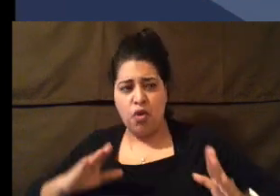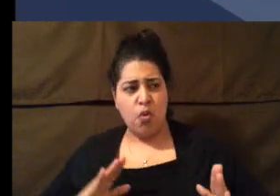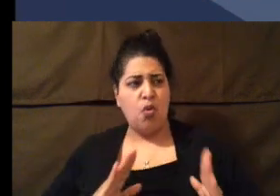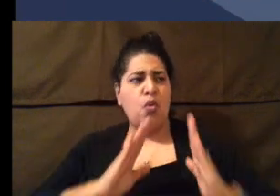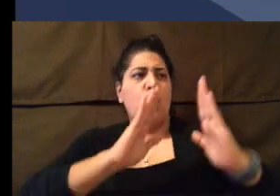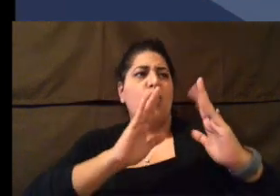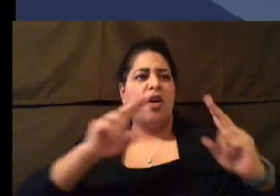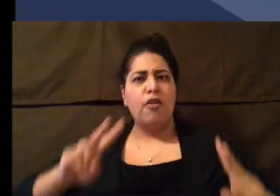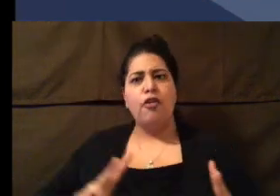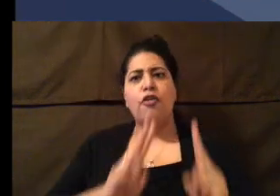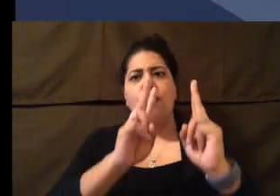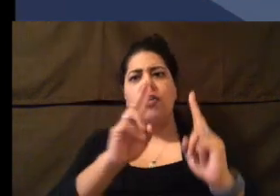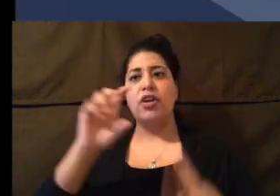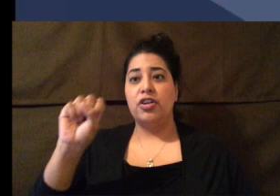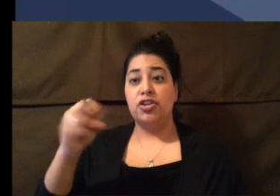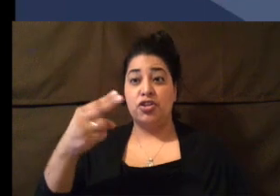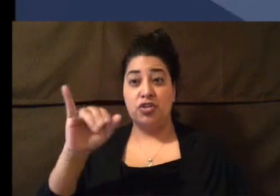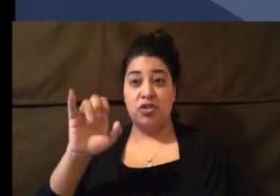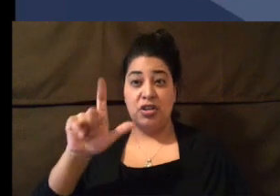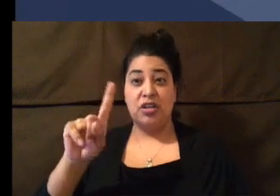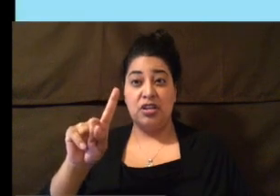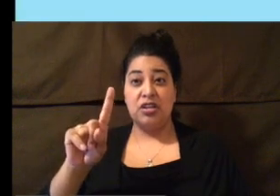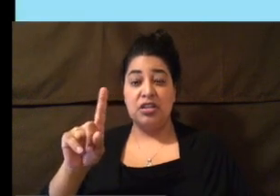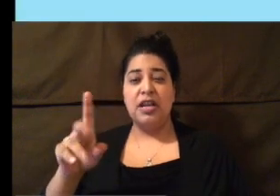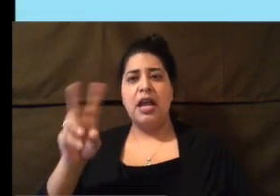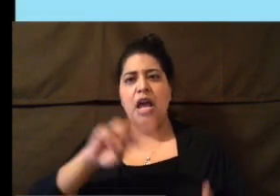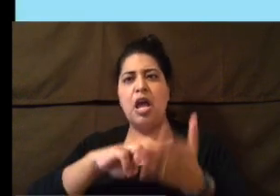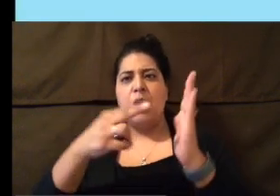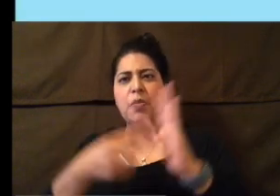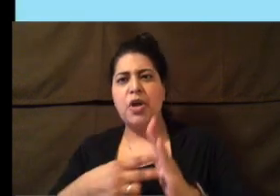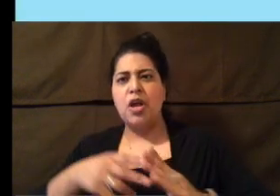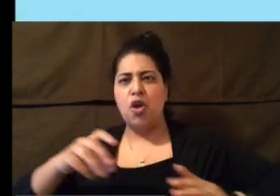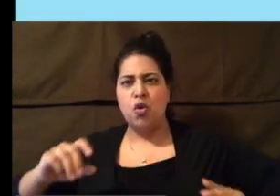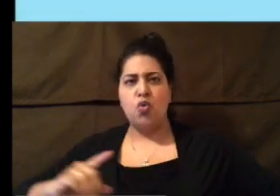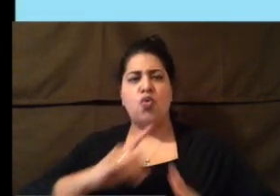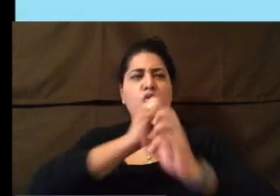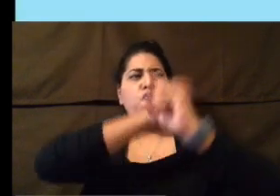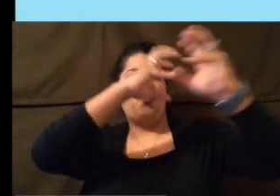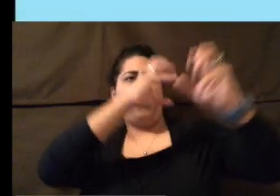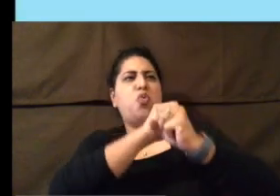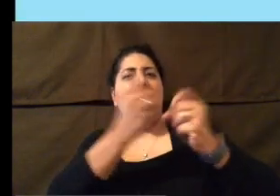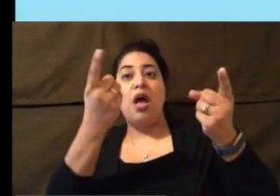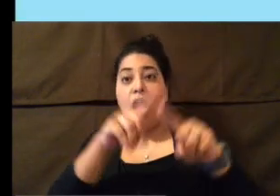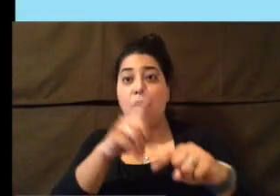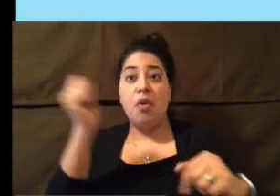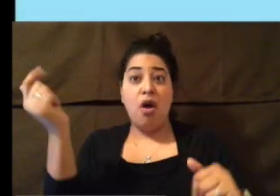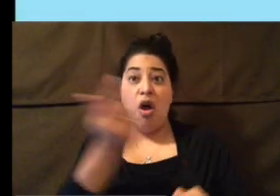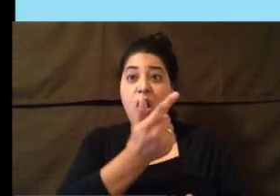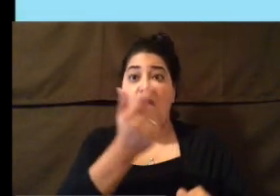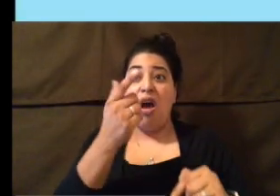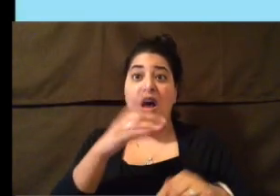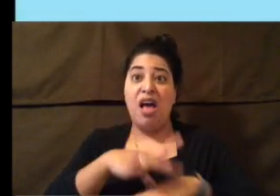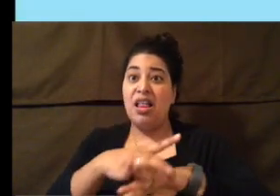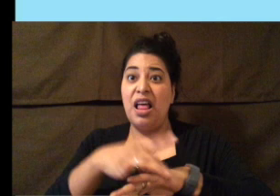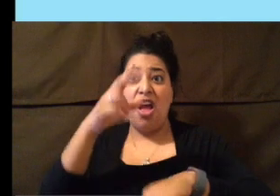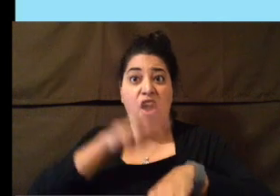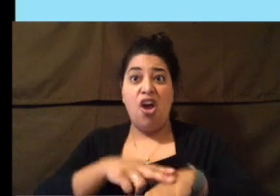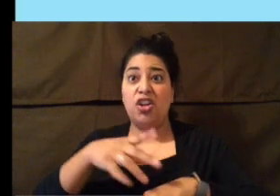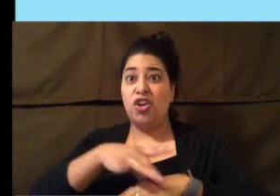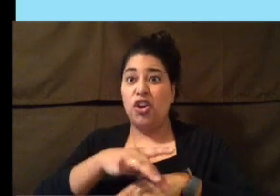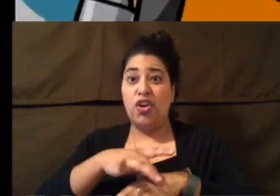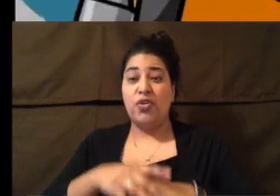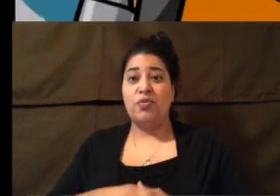shield volcanoes fed by subduction. That means eruptions are ultimately responsible for just about every bit of land in the world.